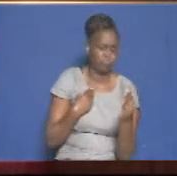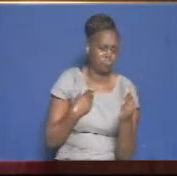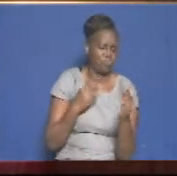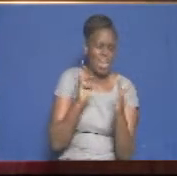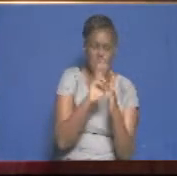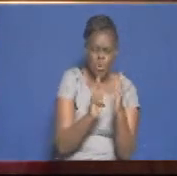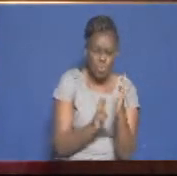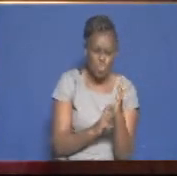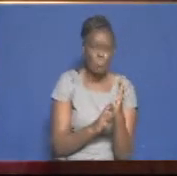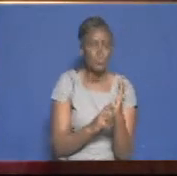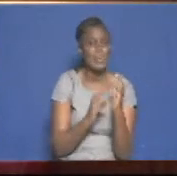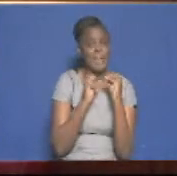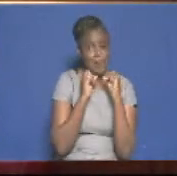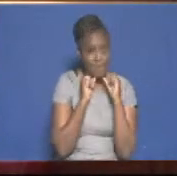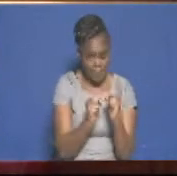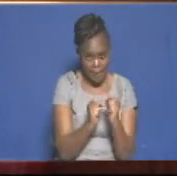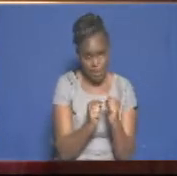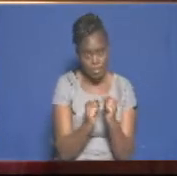regulations or